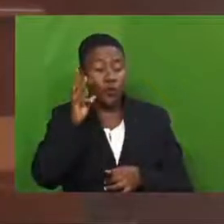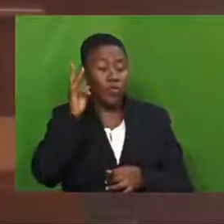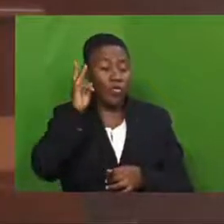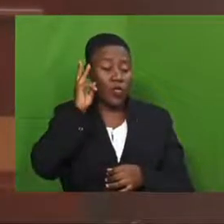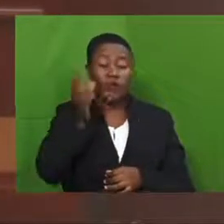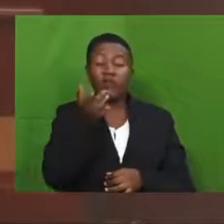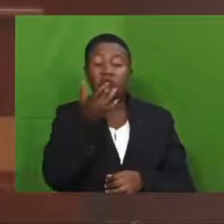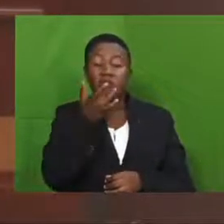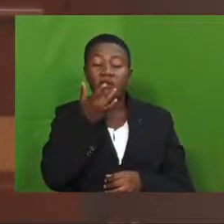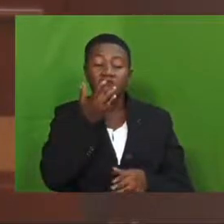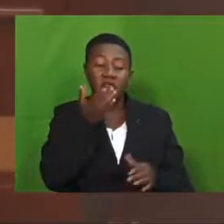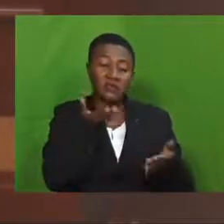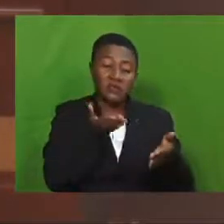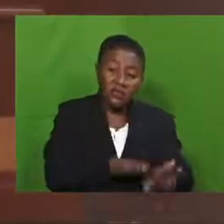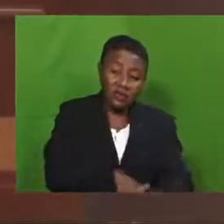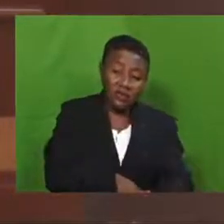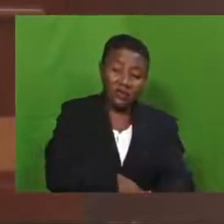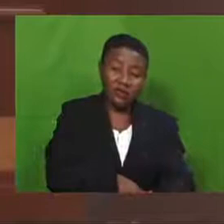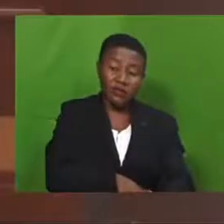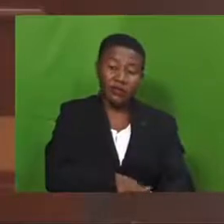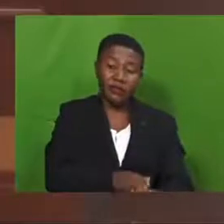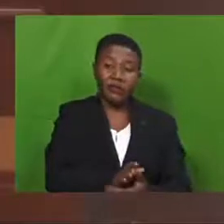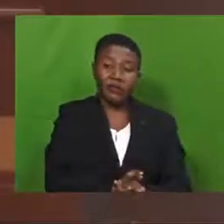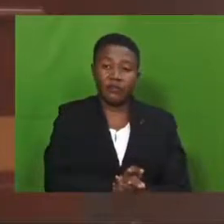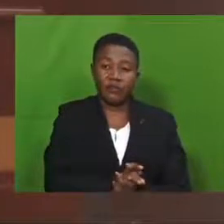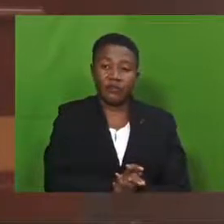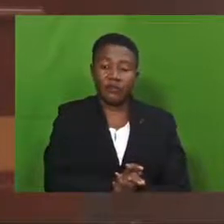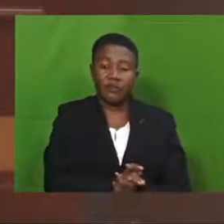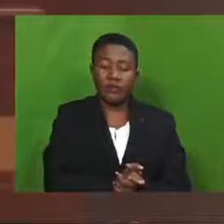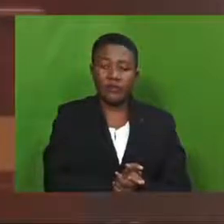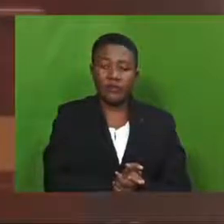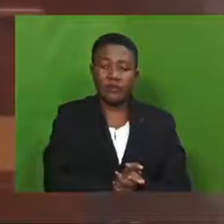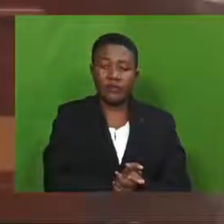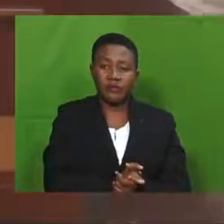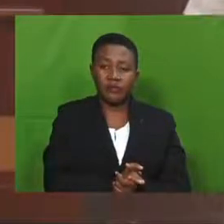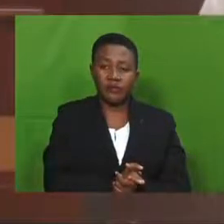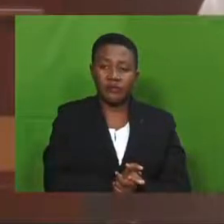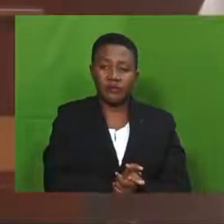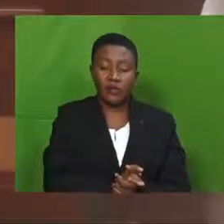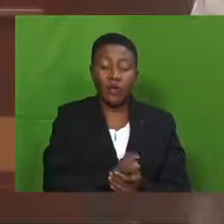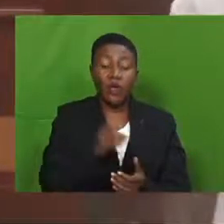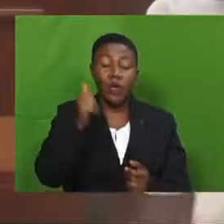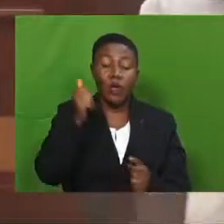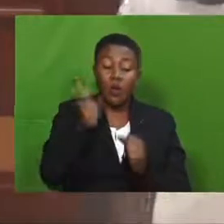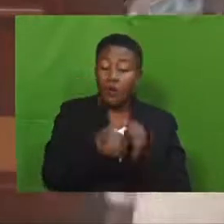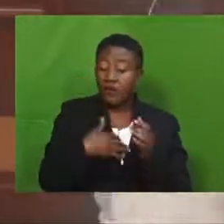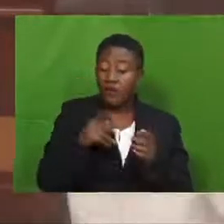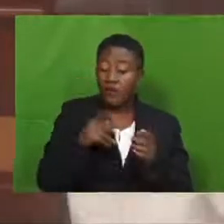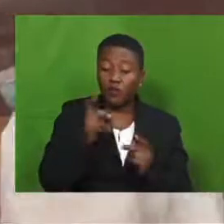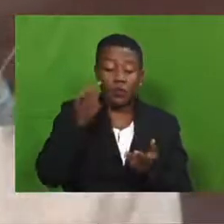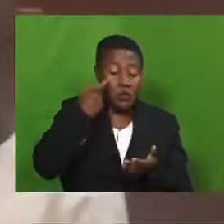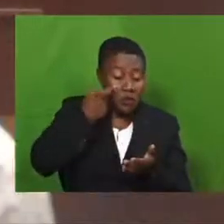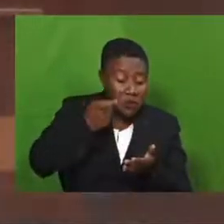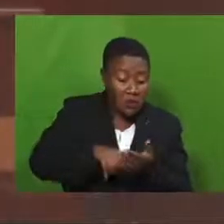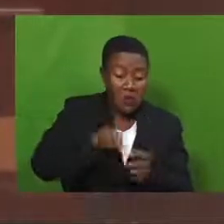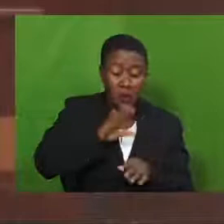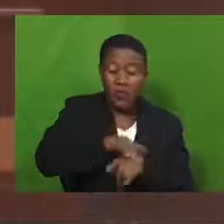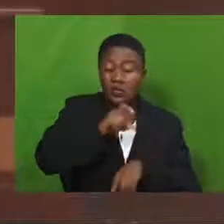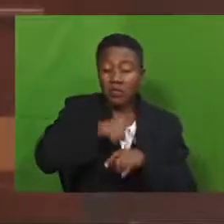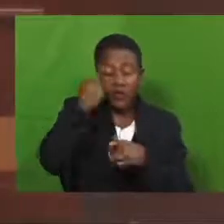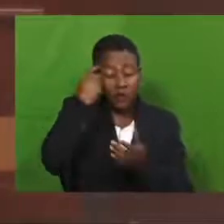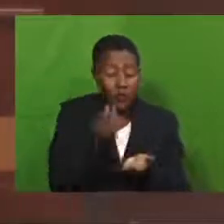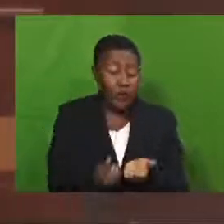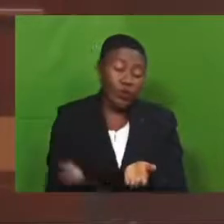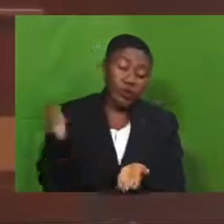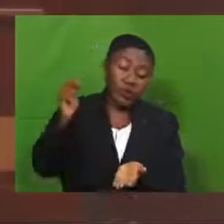death, and that our true compensation would be recognized on the day of resurrection. It